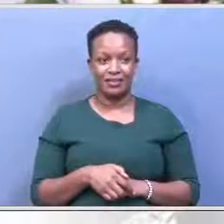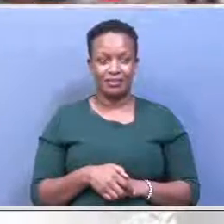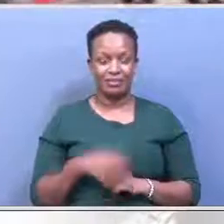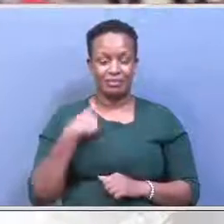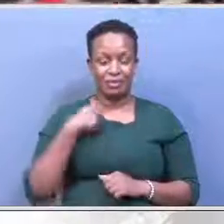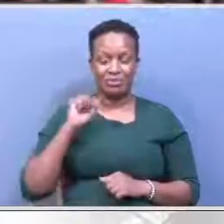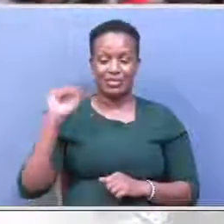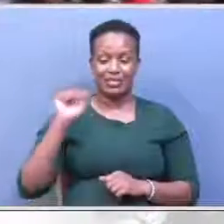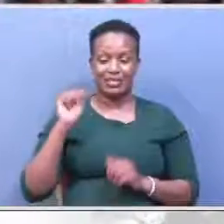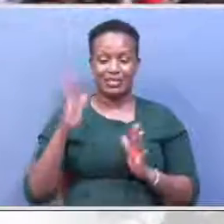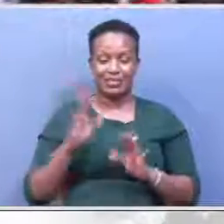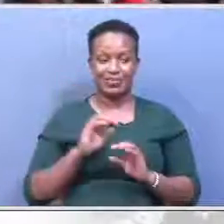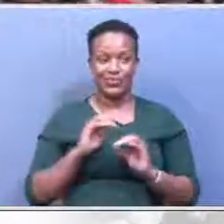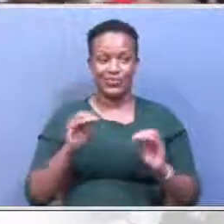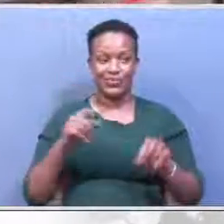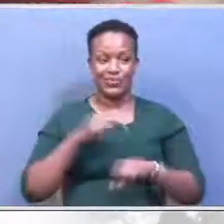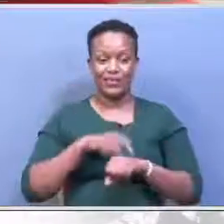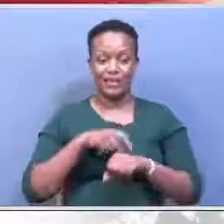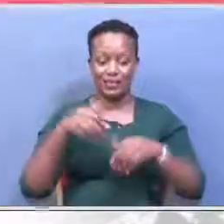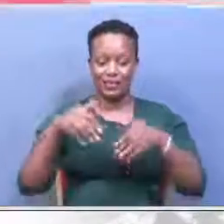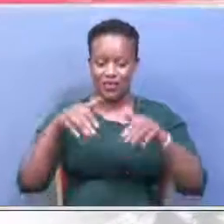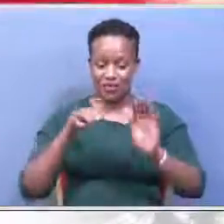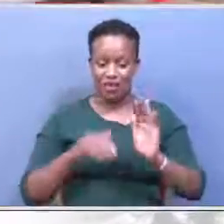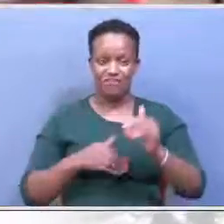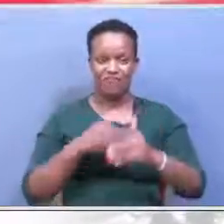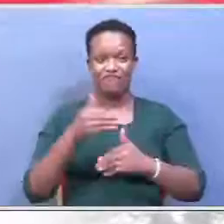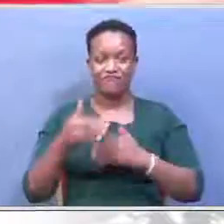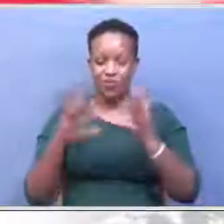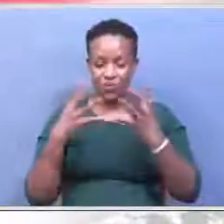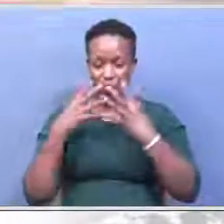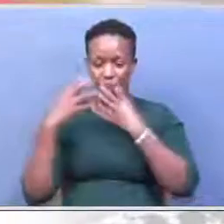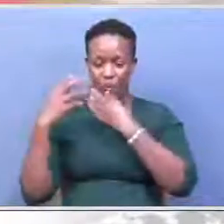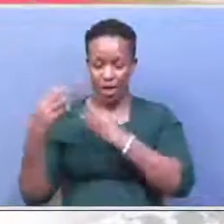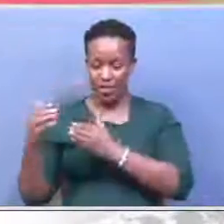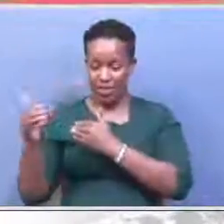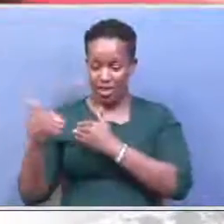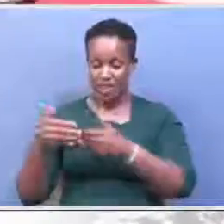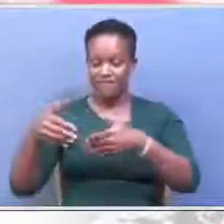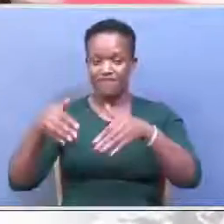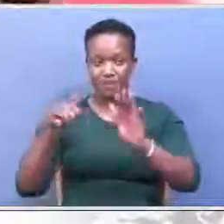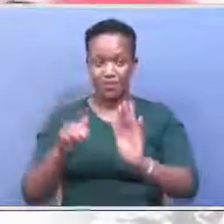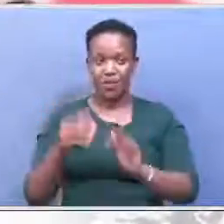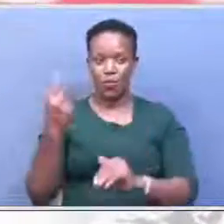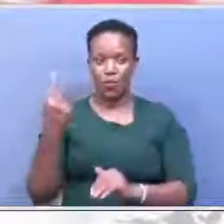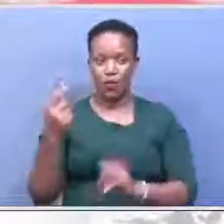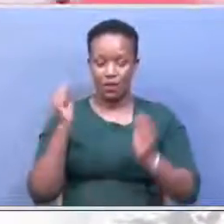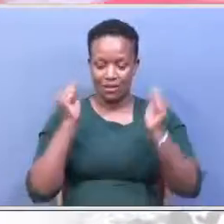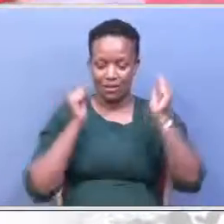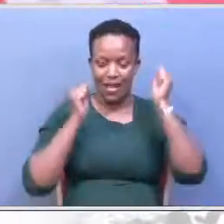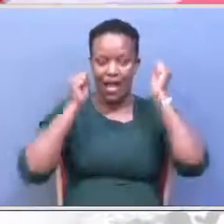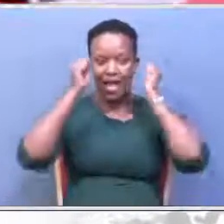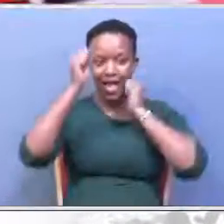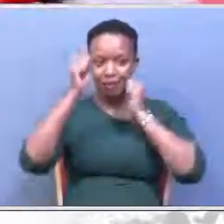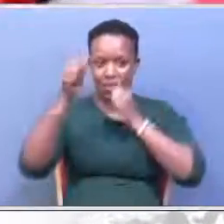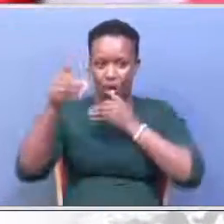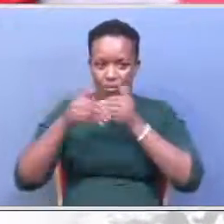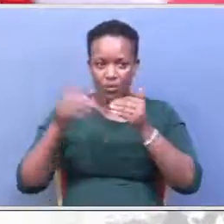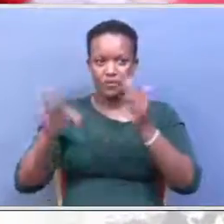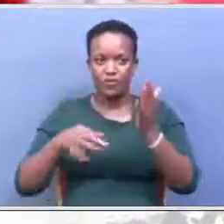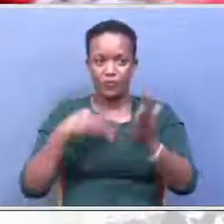politician. When the funeral procession made its way to the graveside, a soldier from the Kenya Navy almost fell at the